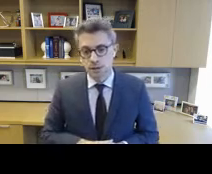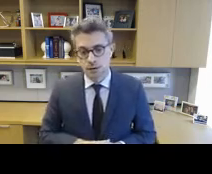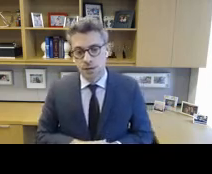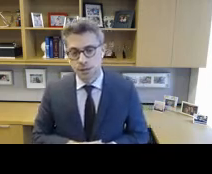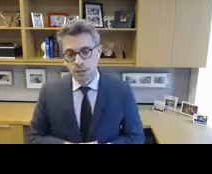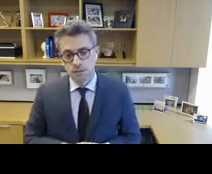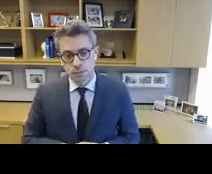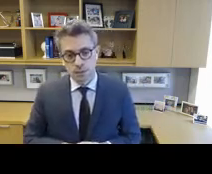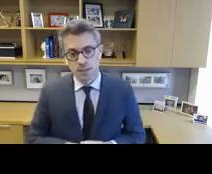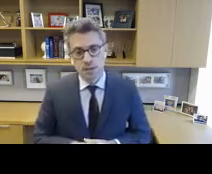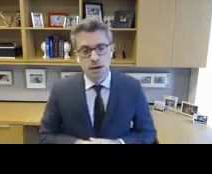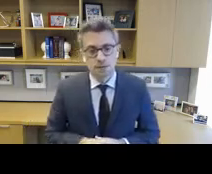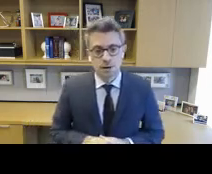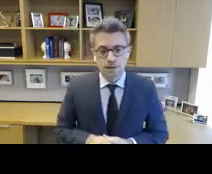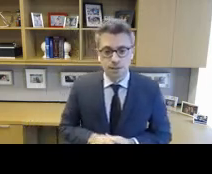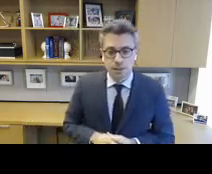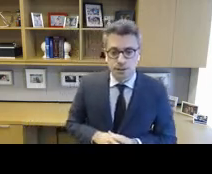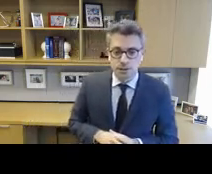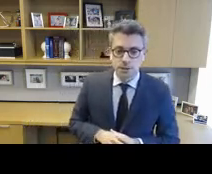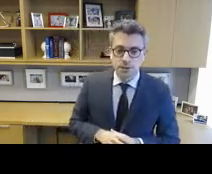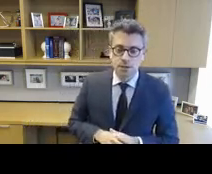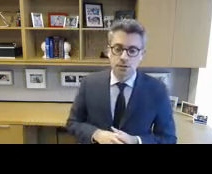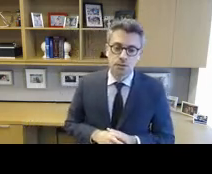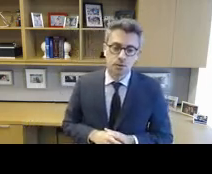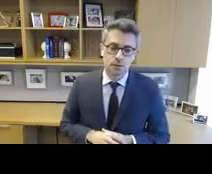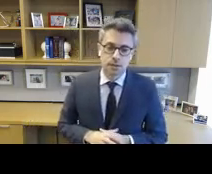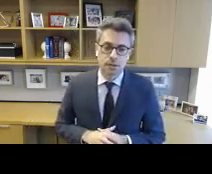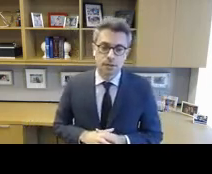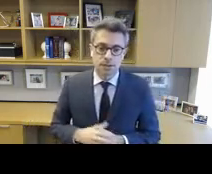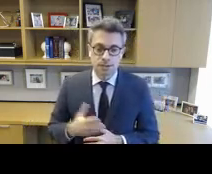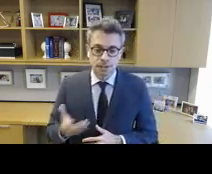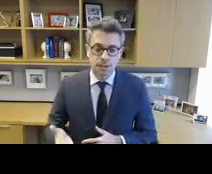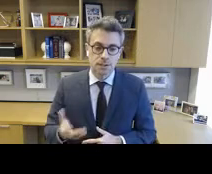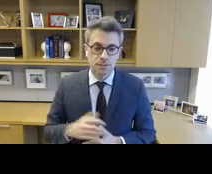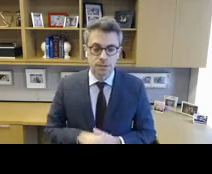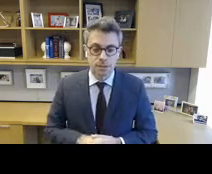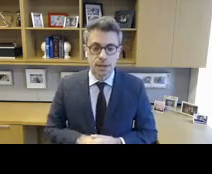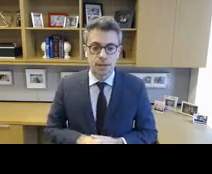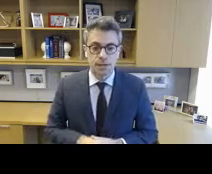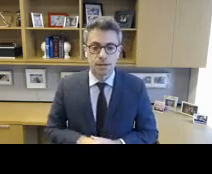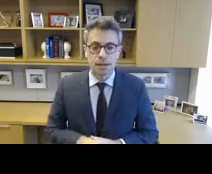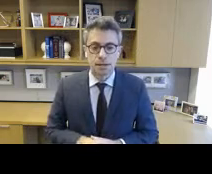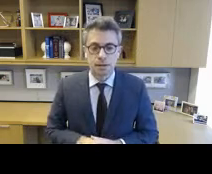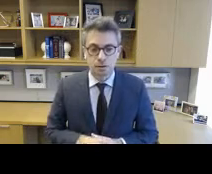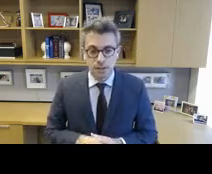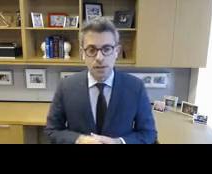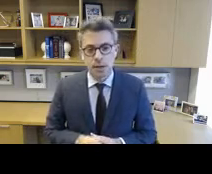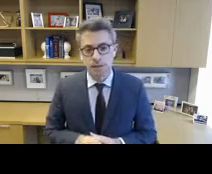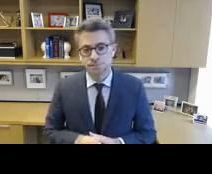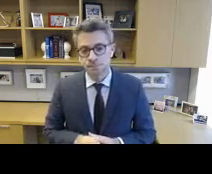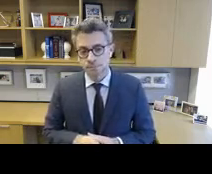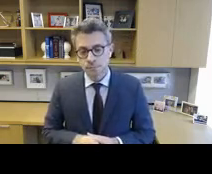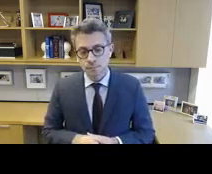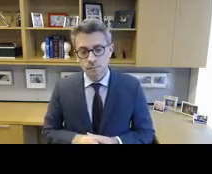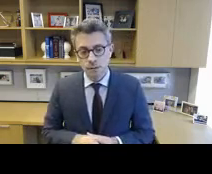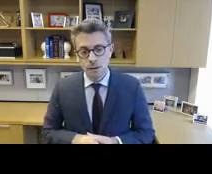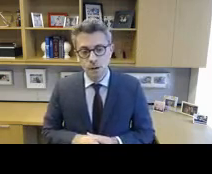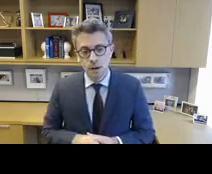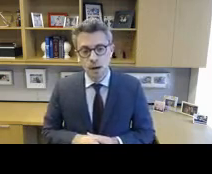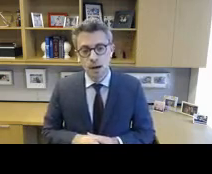number you see on the screen, 646-956-2366. Put that in the address line.